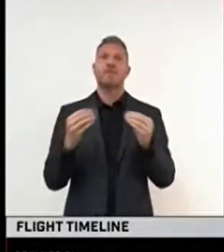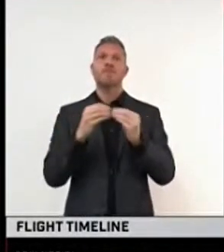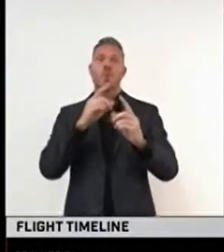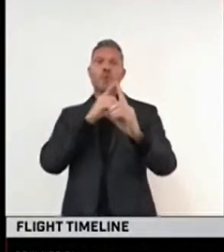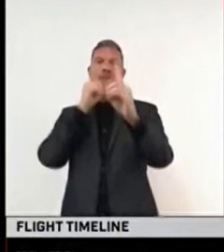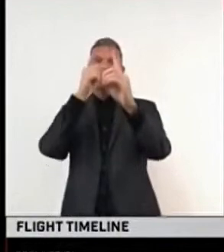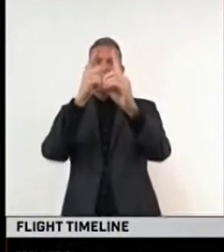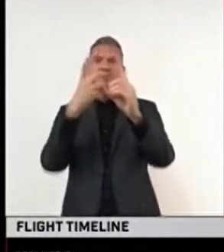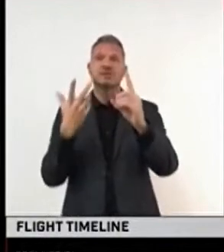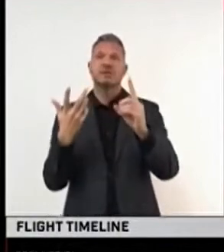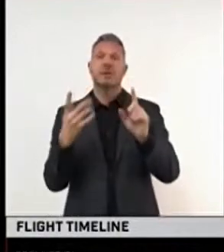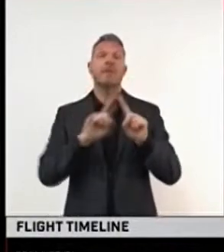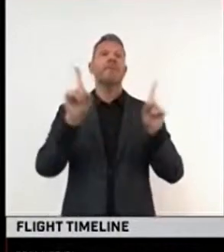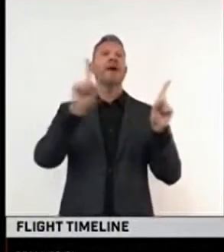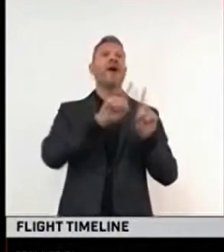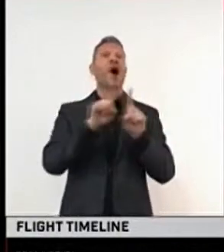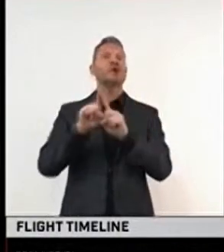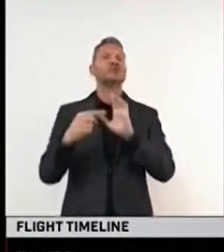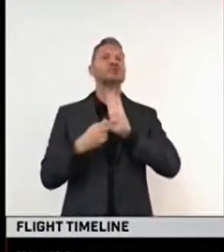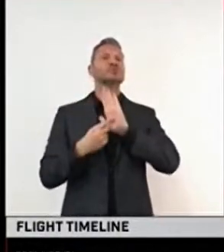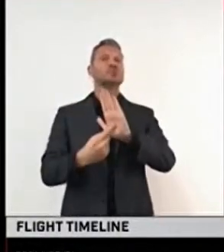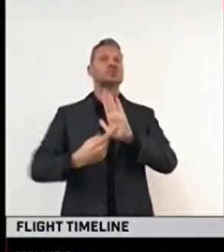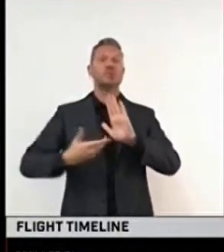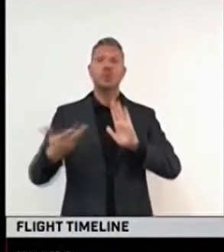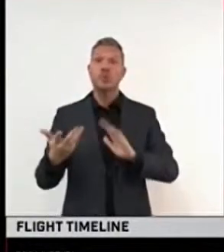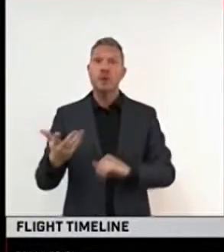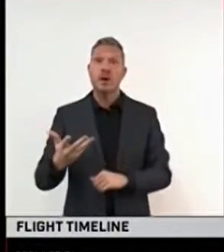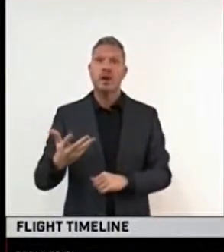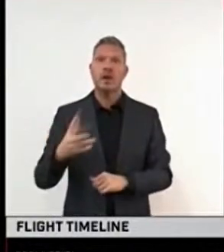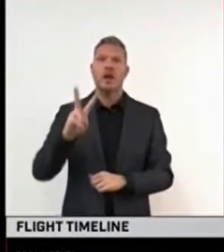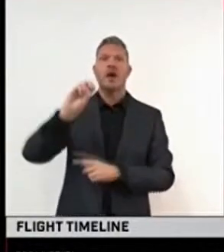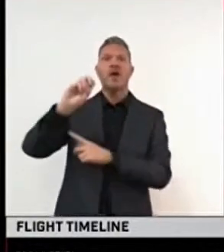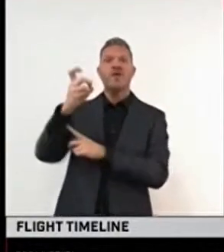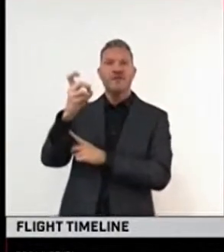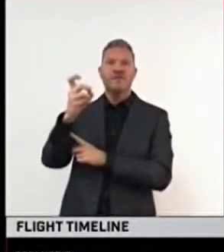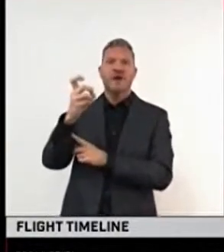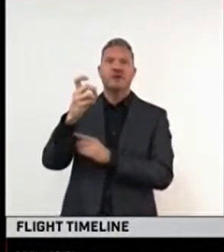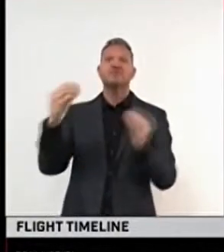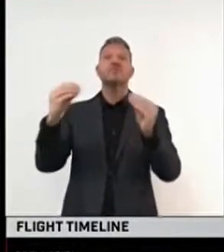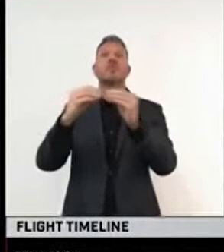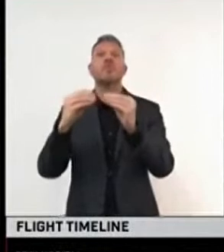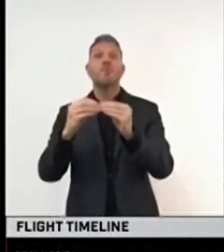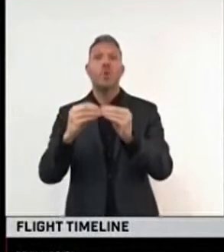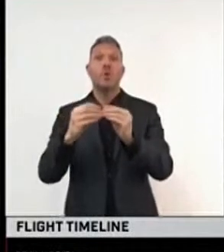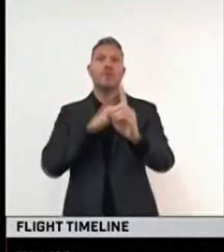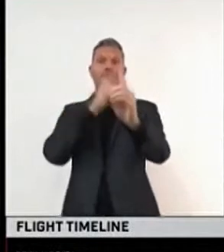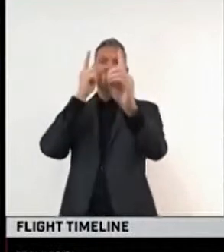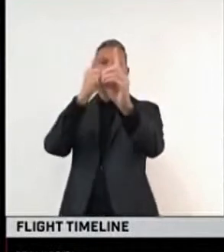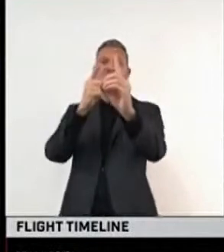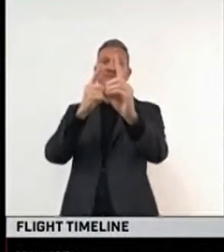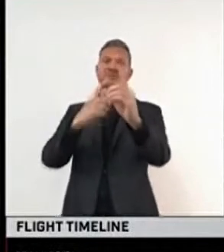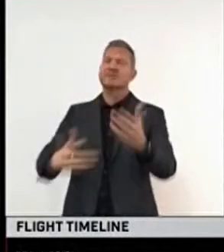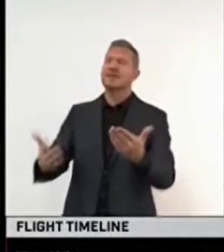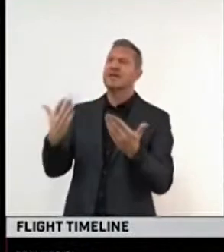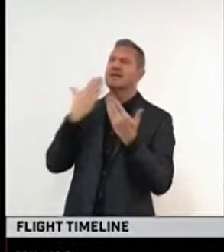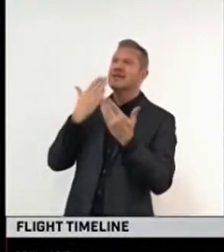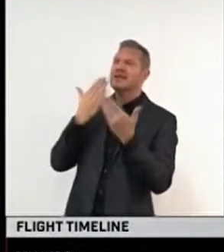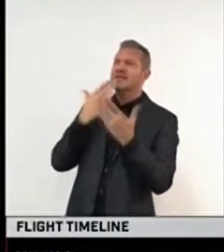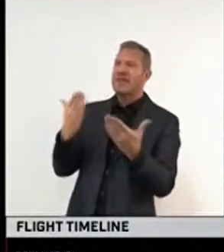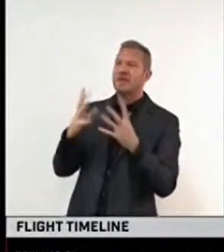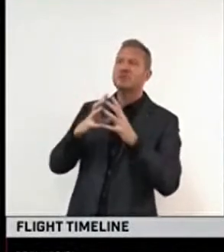also to showcase the ability of Vox to do their mission. Well, thank you so much, Colonel, for coming on the program here